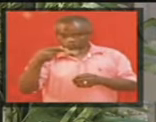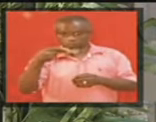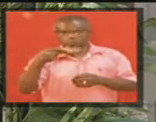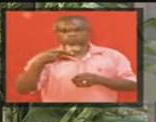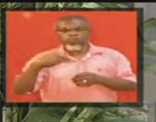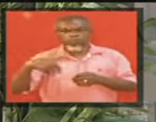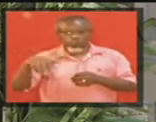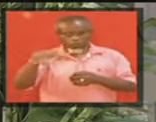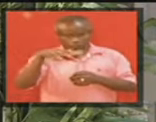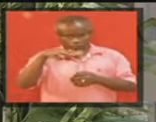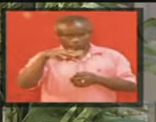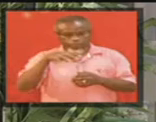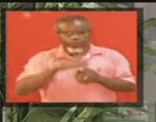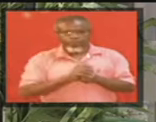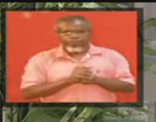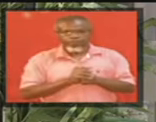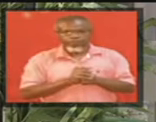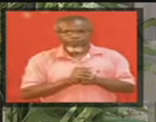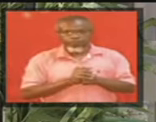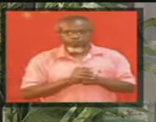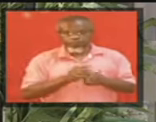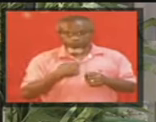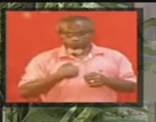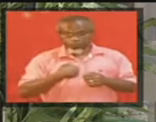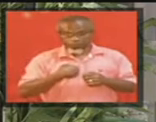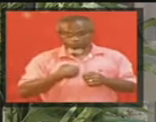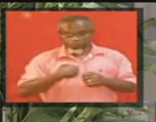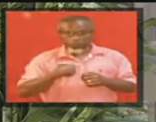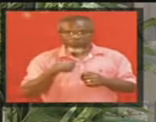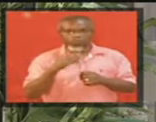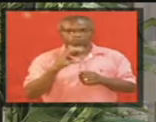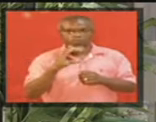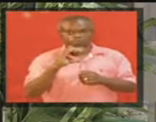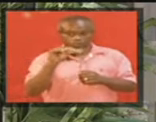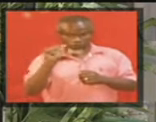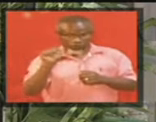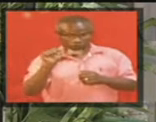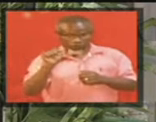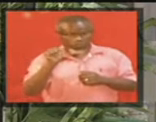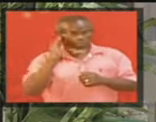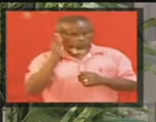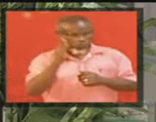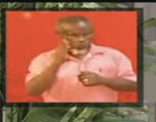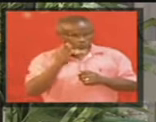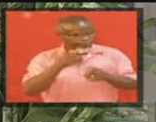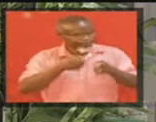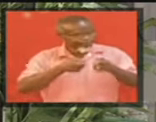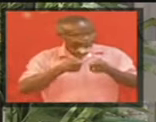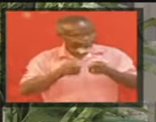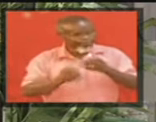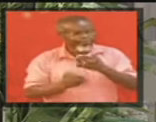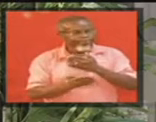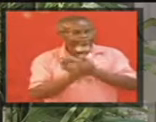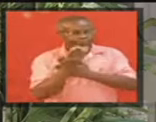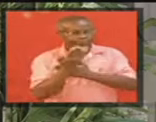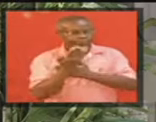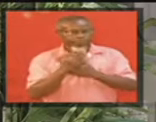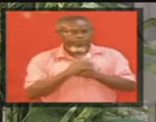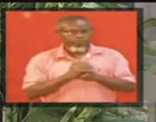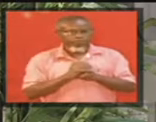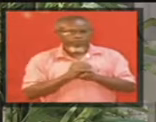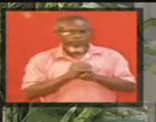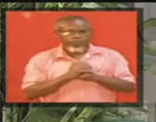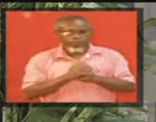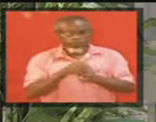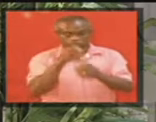Manager of Corporate Communication at the Ministry of Health, and I will moderate this morning. The Honorable Terence Dayal Singh, Minister